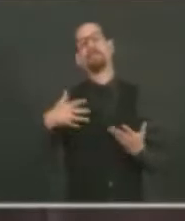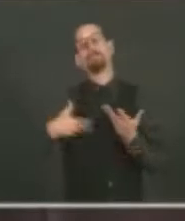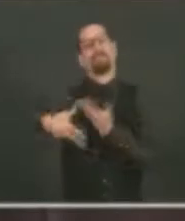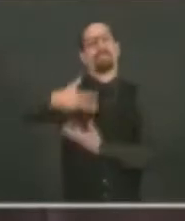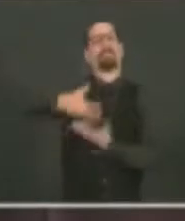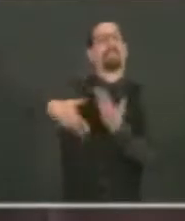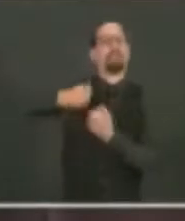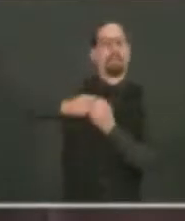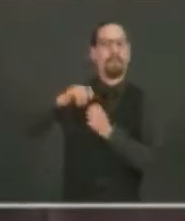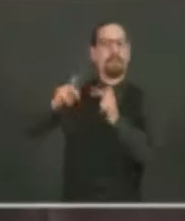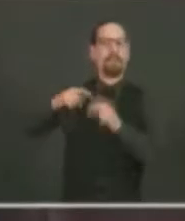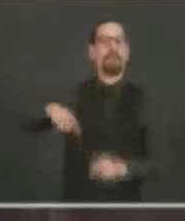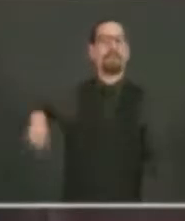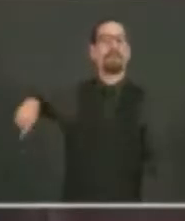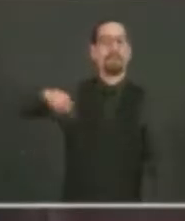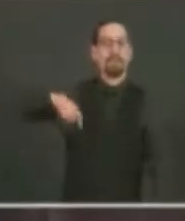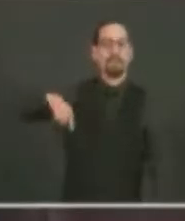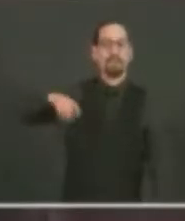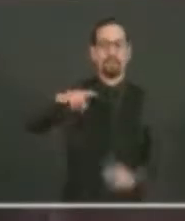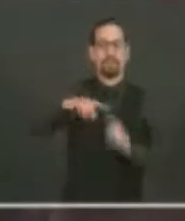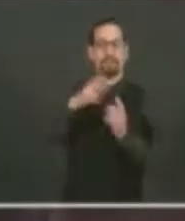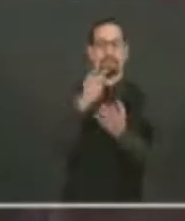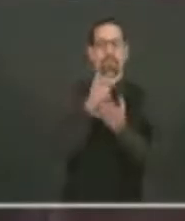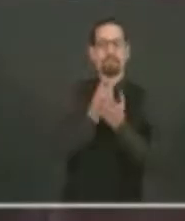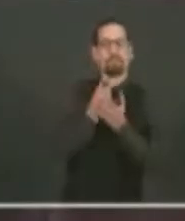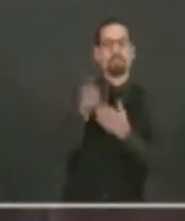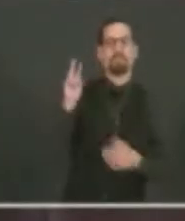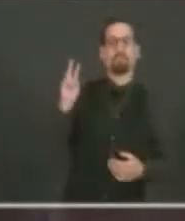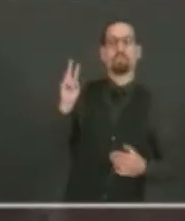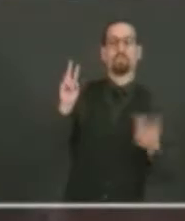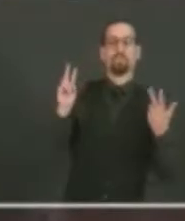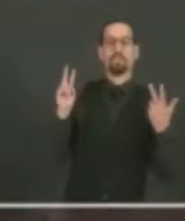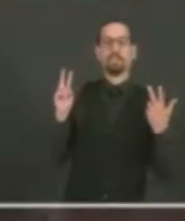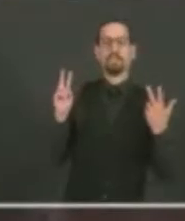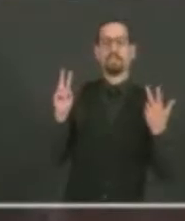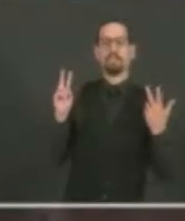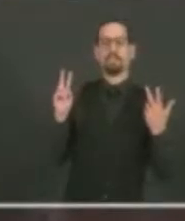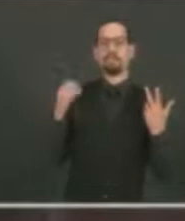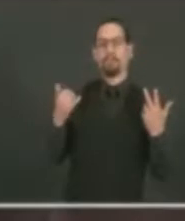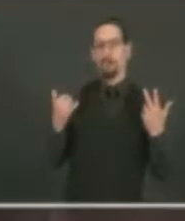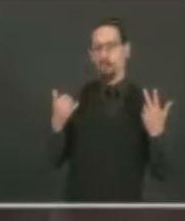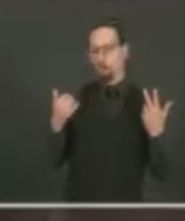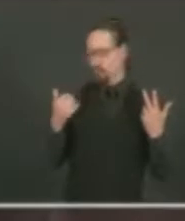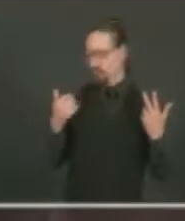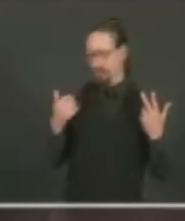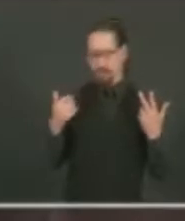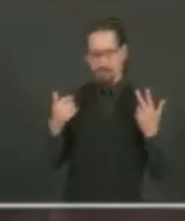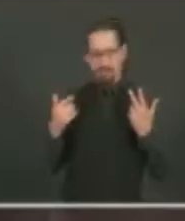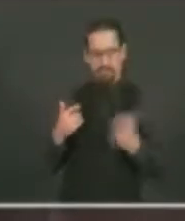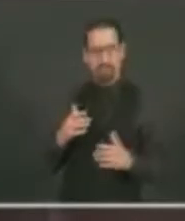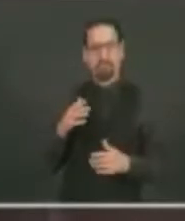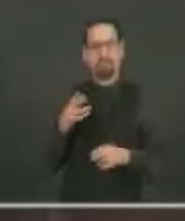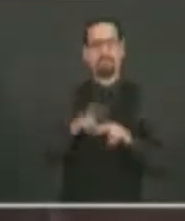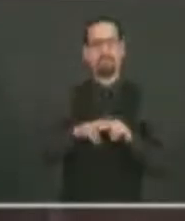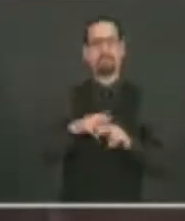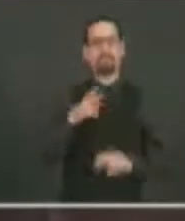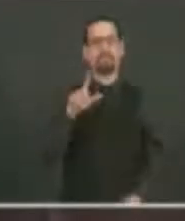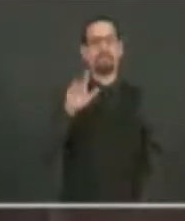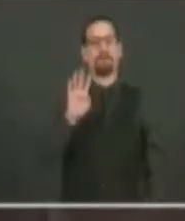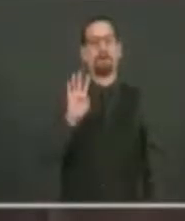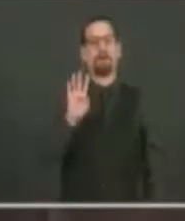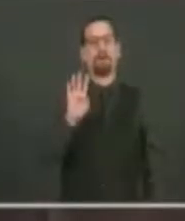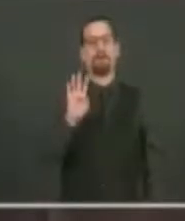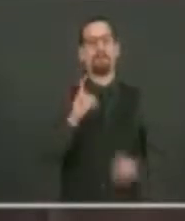just 3 people. We've discussed colleges already, and that's critical. I know college